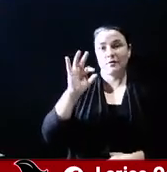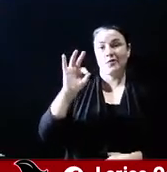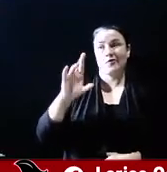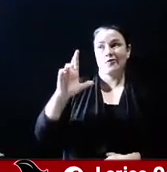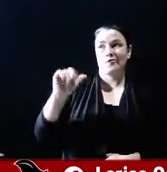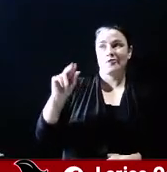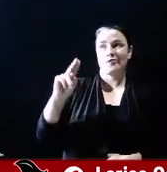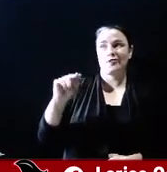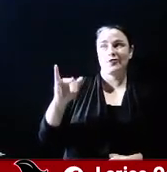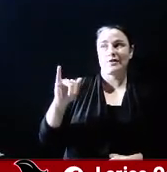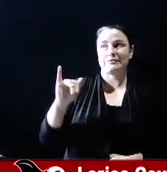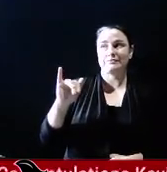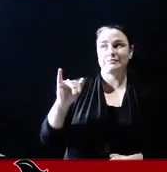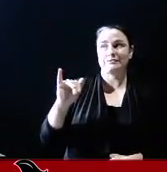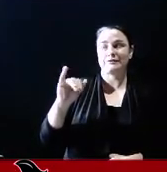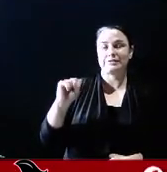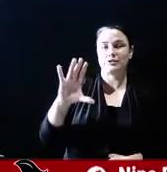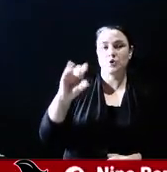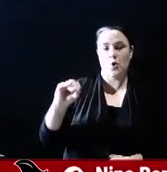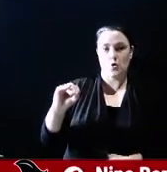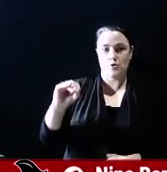Francisco Javier Gillen.